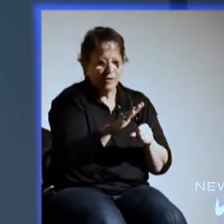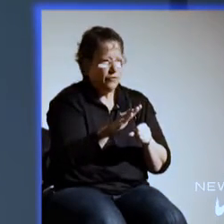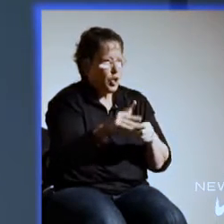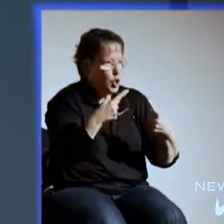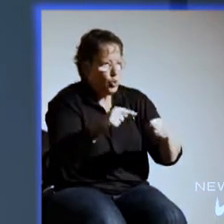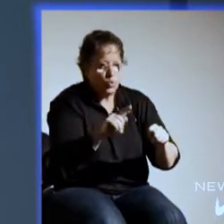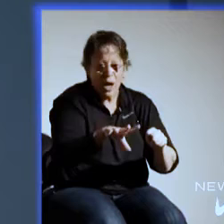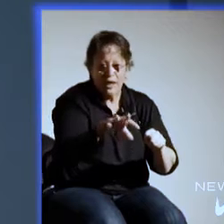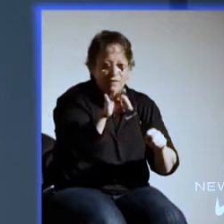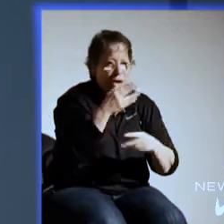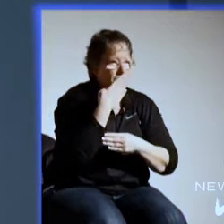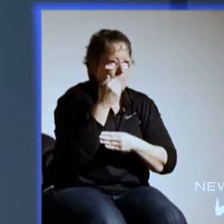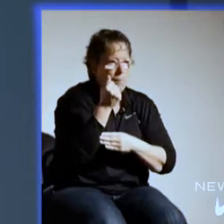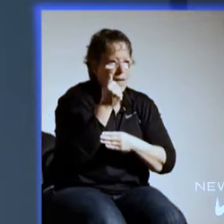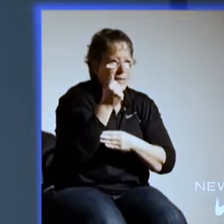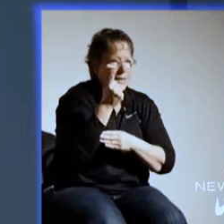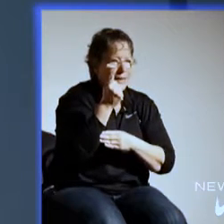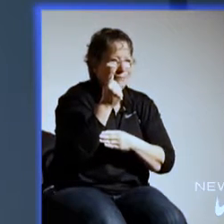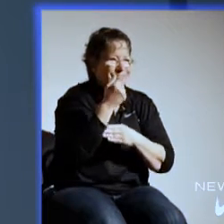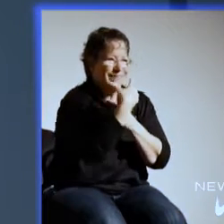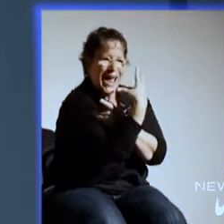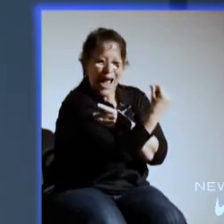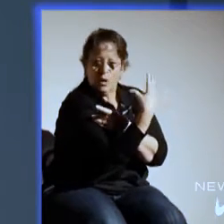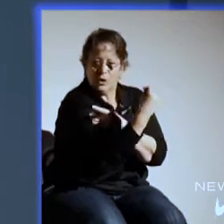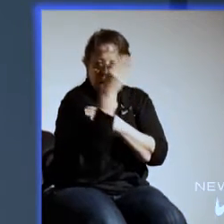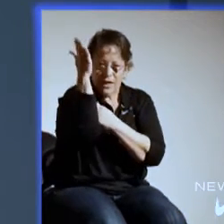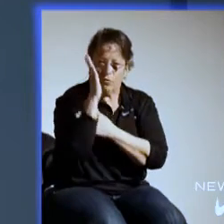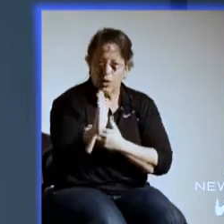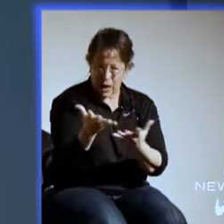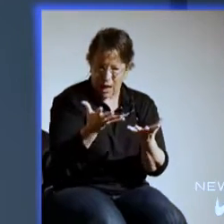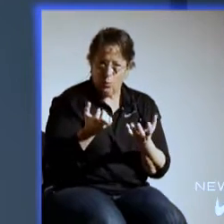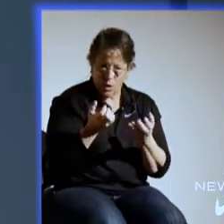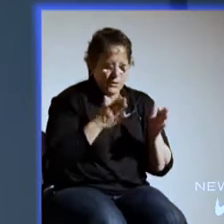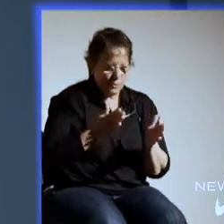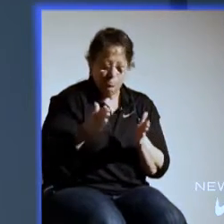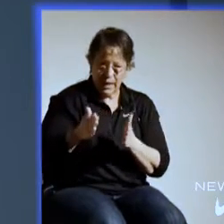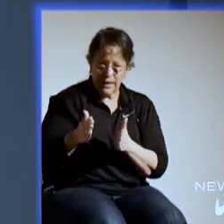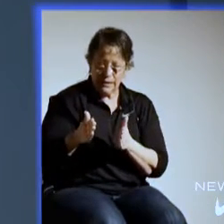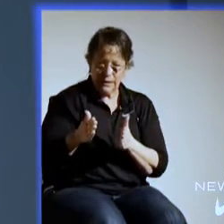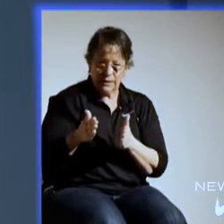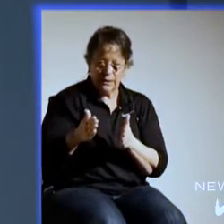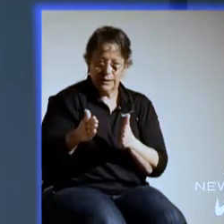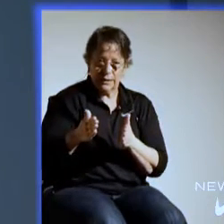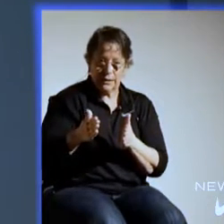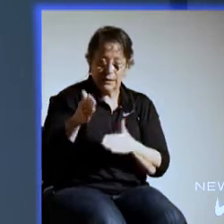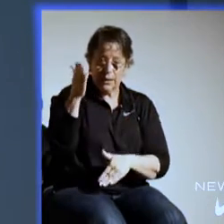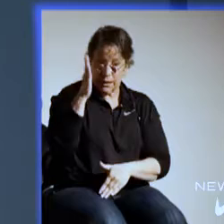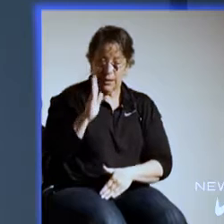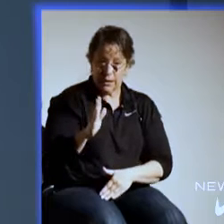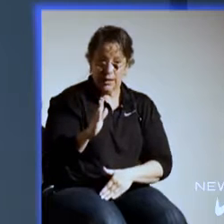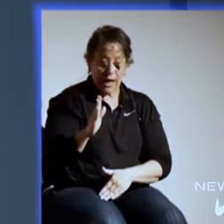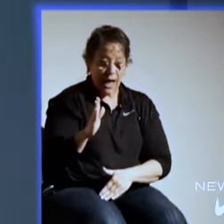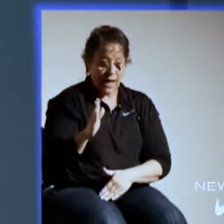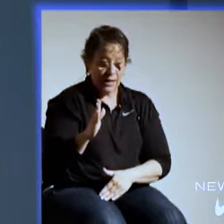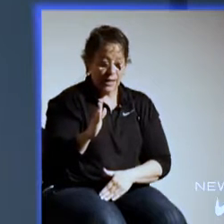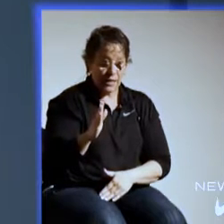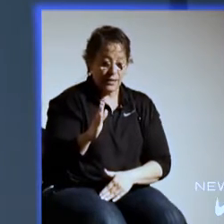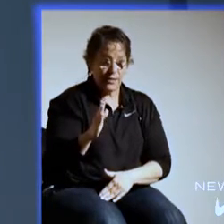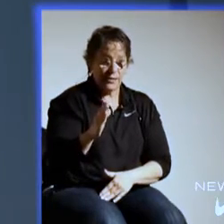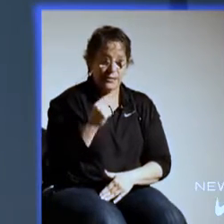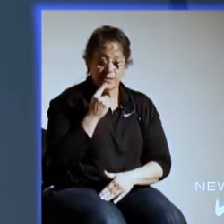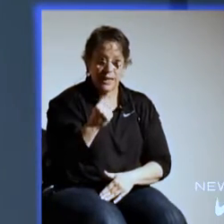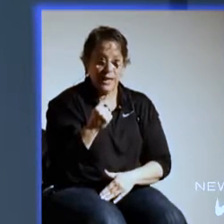outside of God's will. God knows that if you go and chase after that, you'll become more like